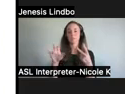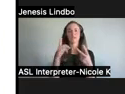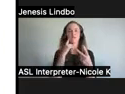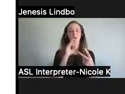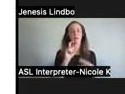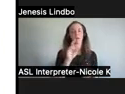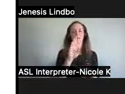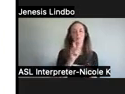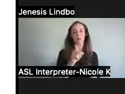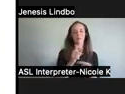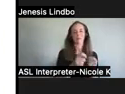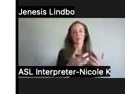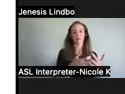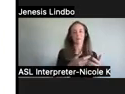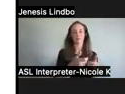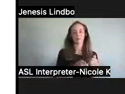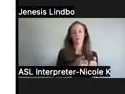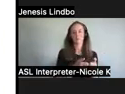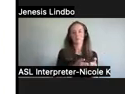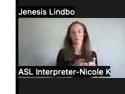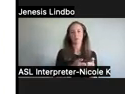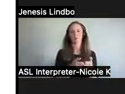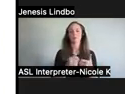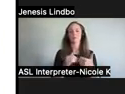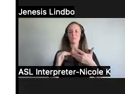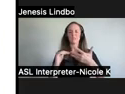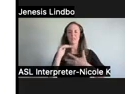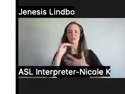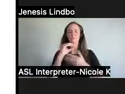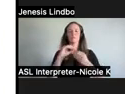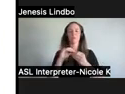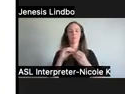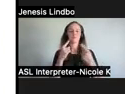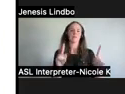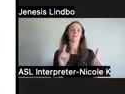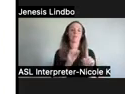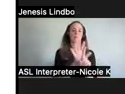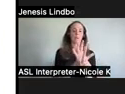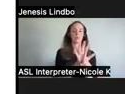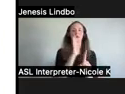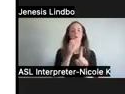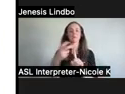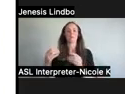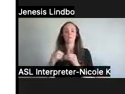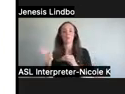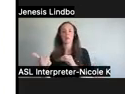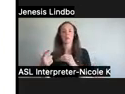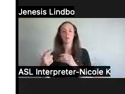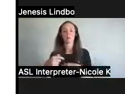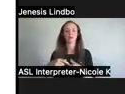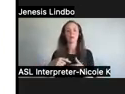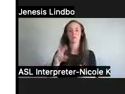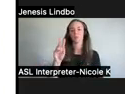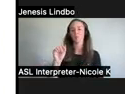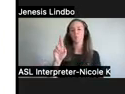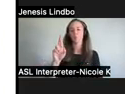I have some of the more popular ones listed at the top, and we'll highlight more of these in some of the next couple of slides as well. So Warfighter Engaged has a lot of